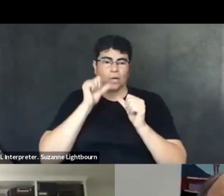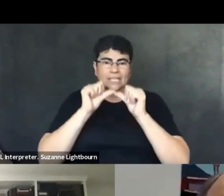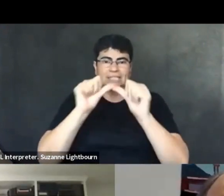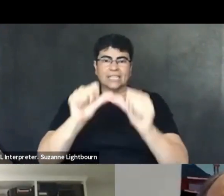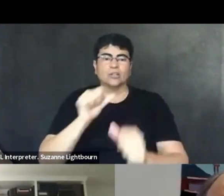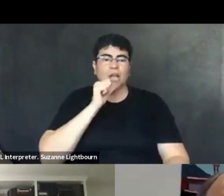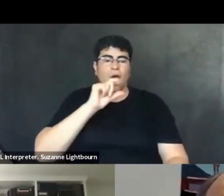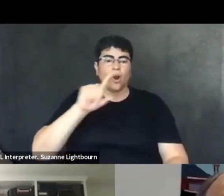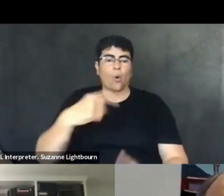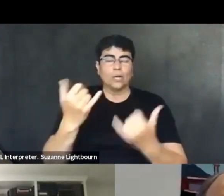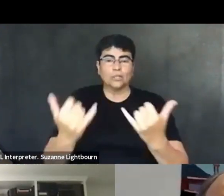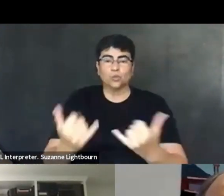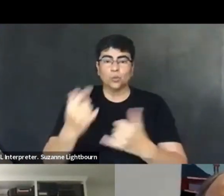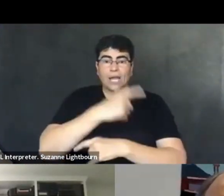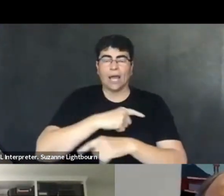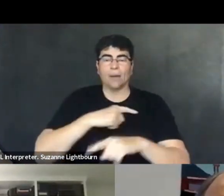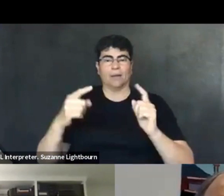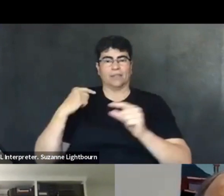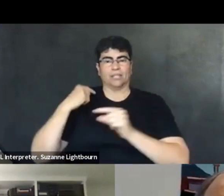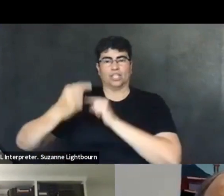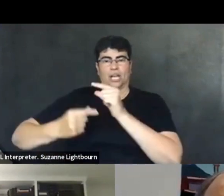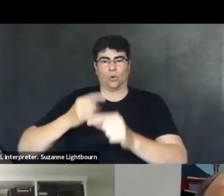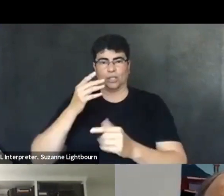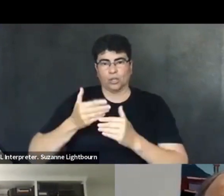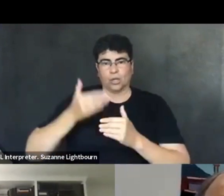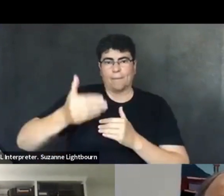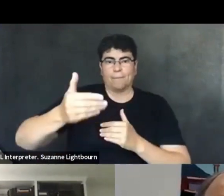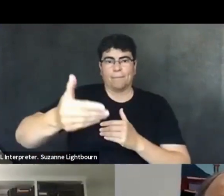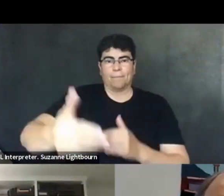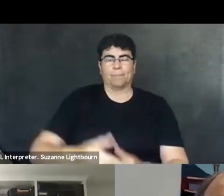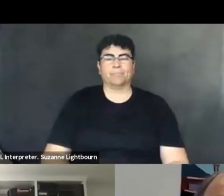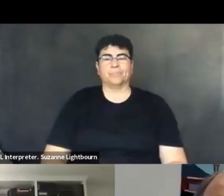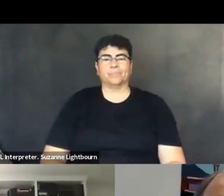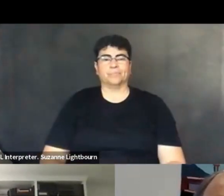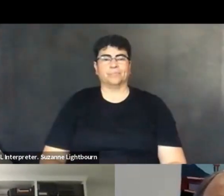only today, but in the generation to come.